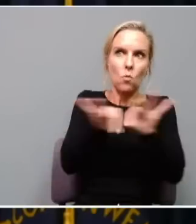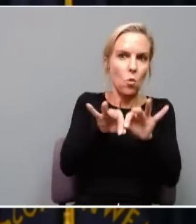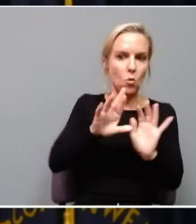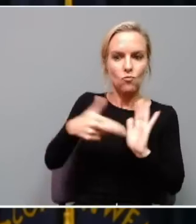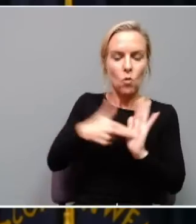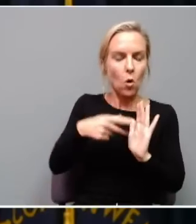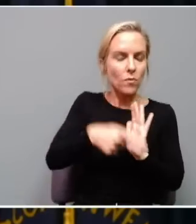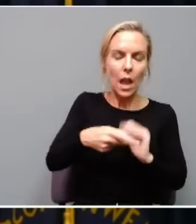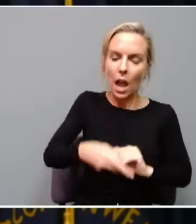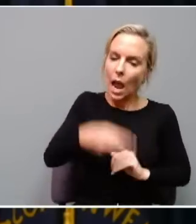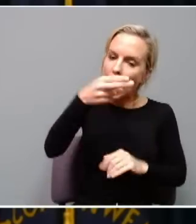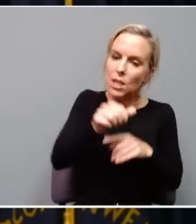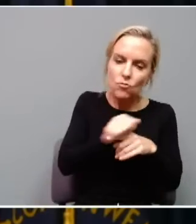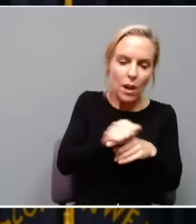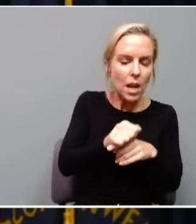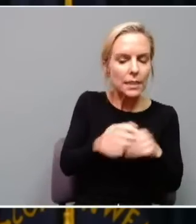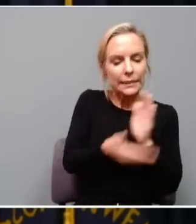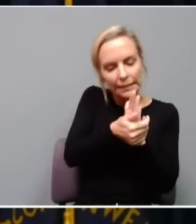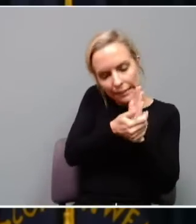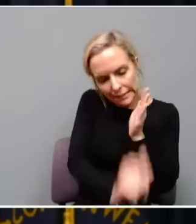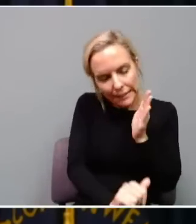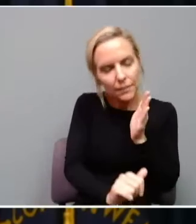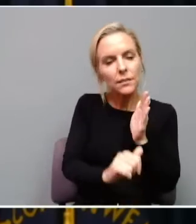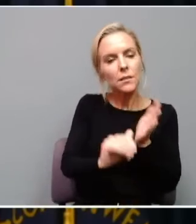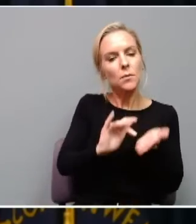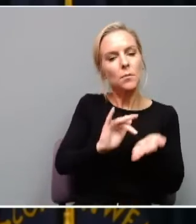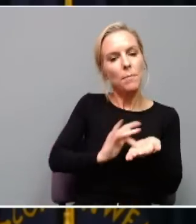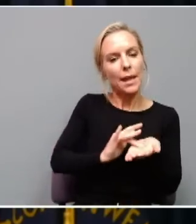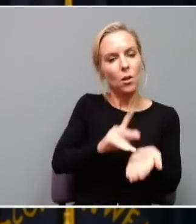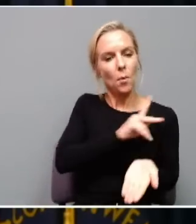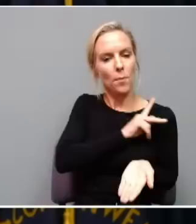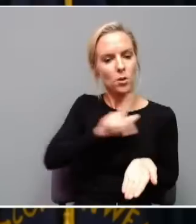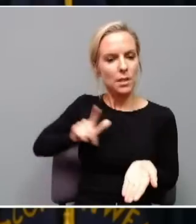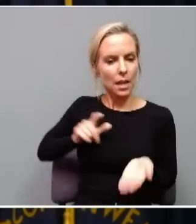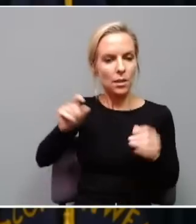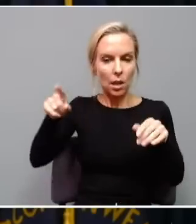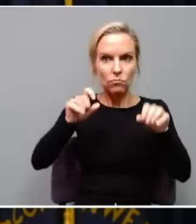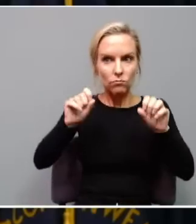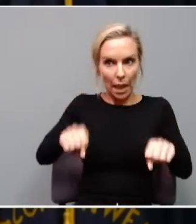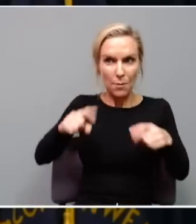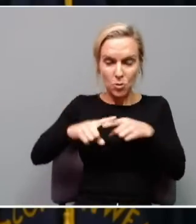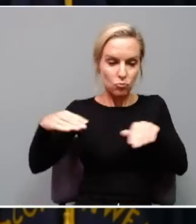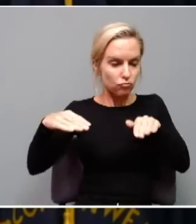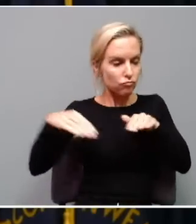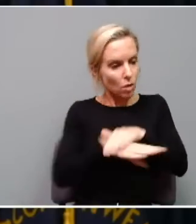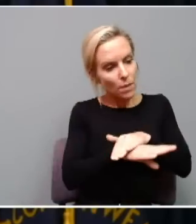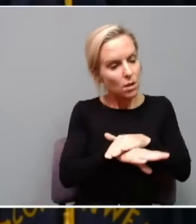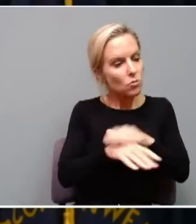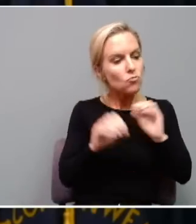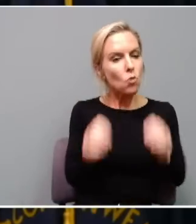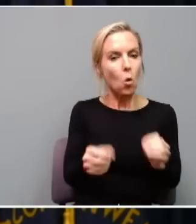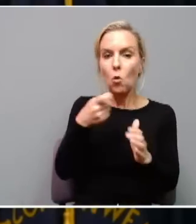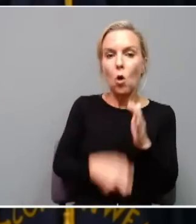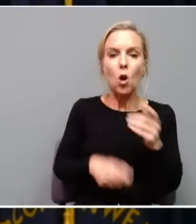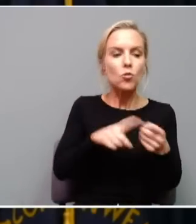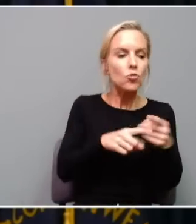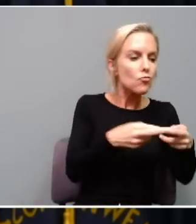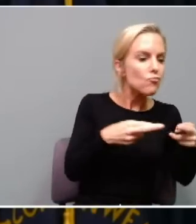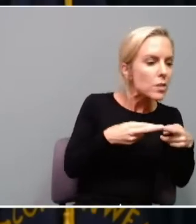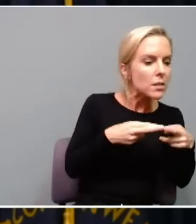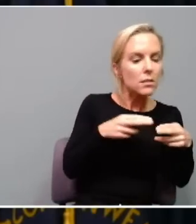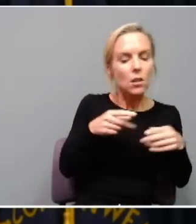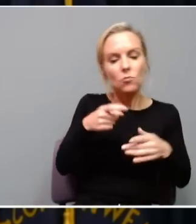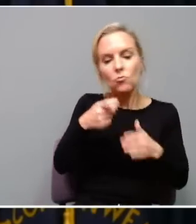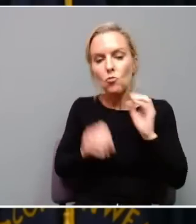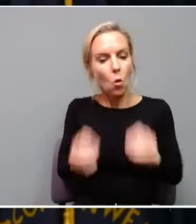highly skilled medical personnel that have been able to come in at no cost to the regions and the hospitals that they are in